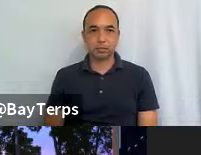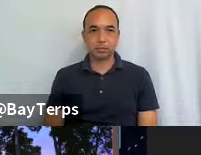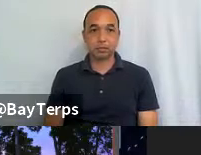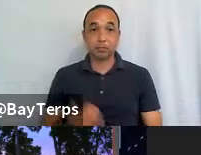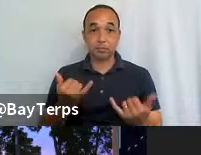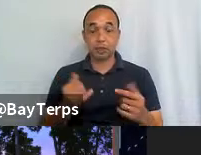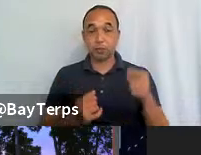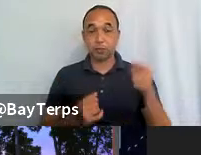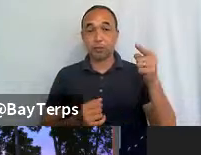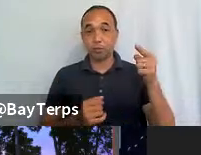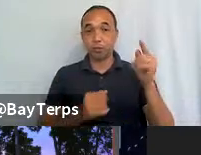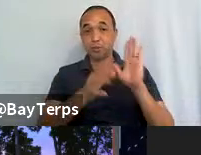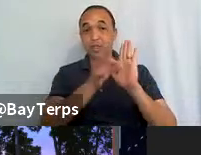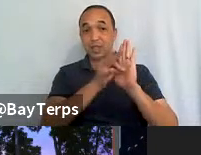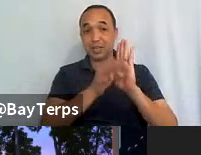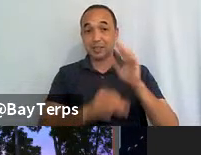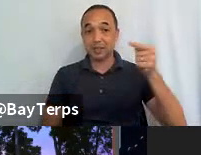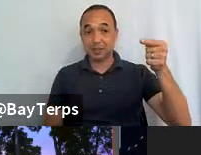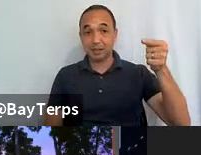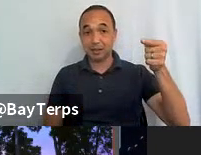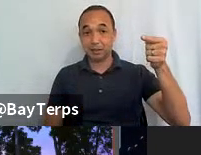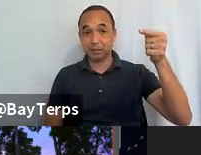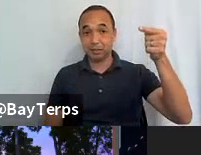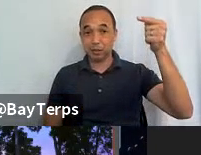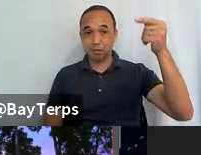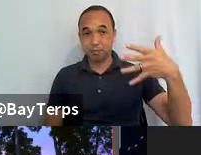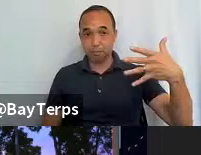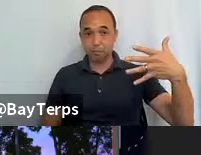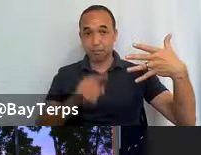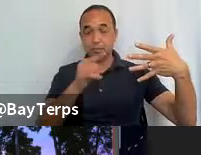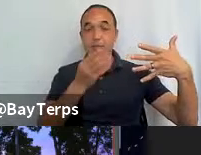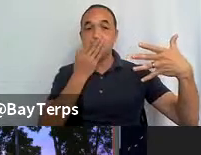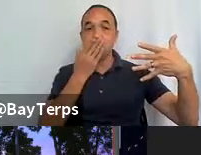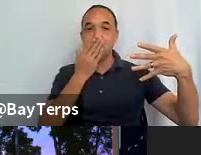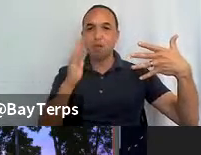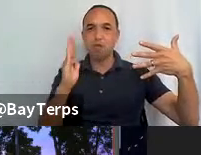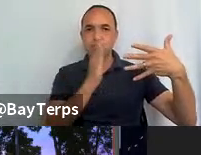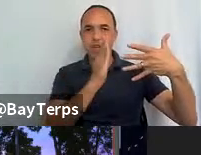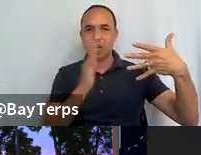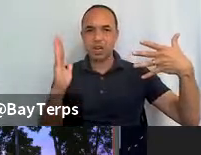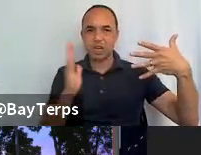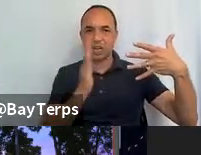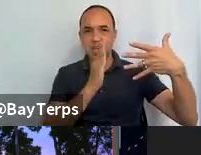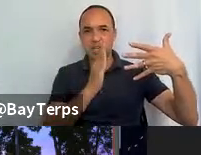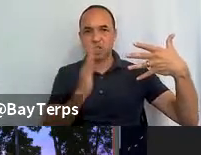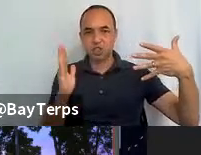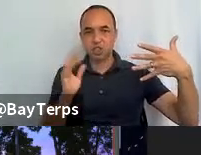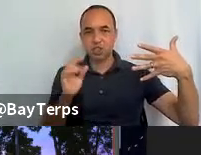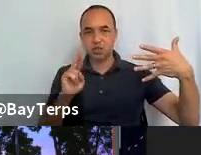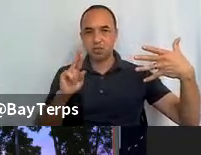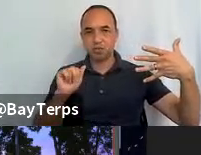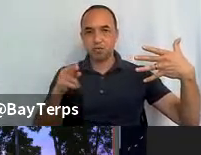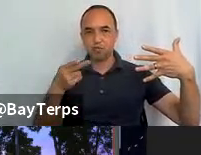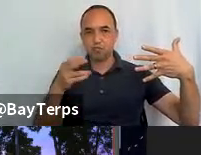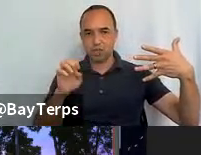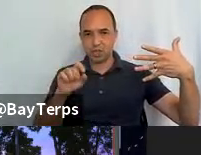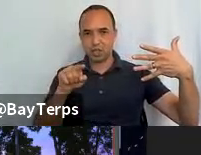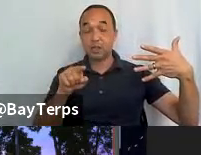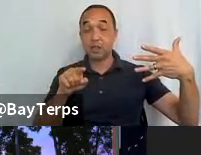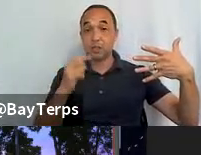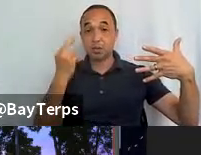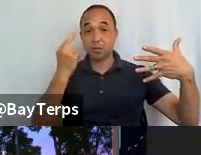to select color range. And the reason that I'm going to